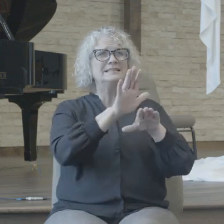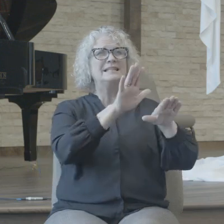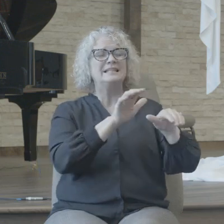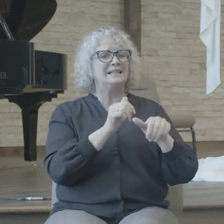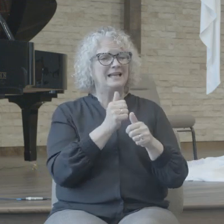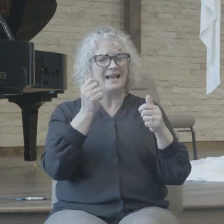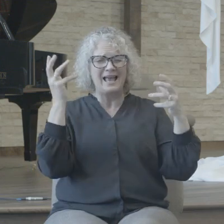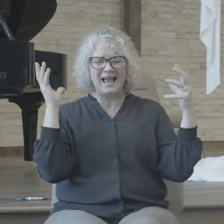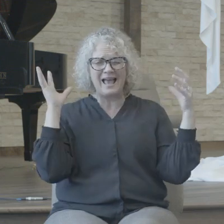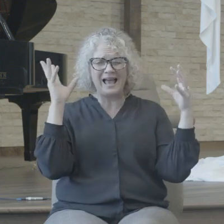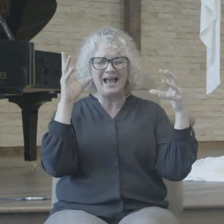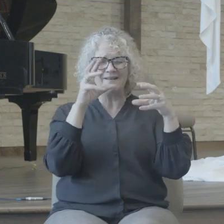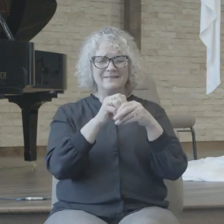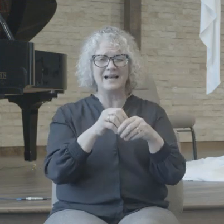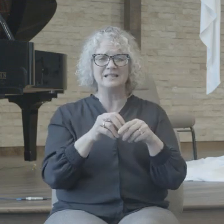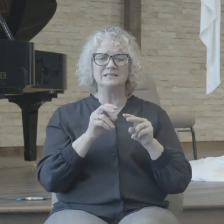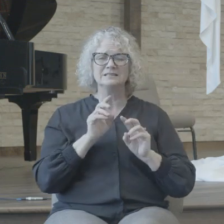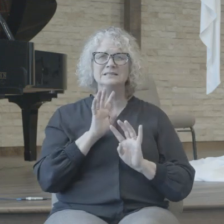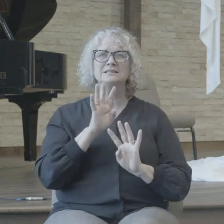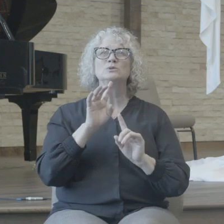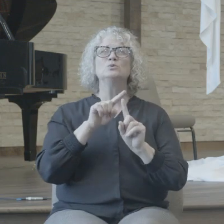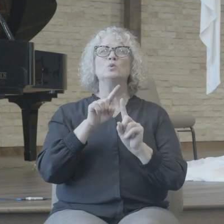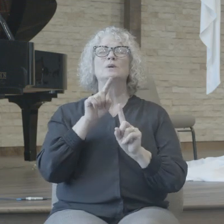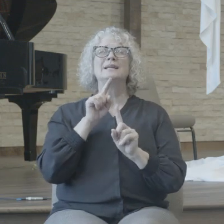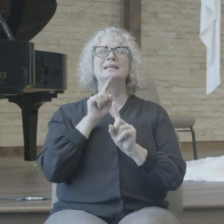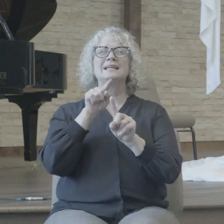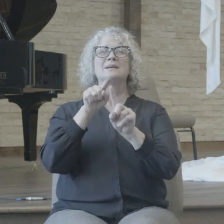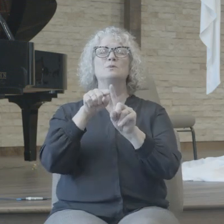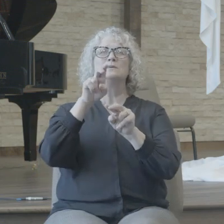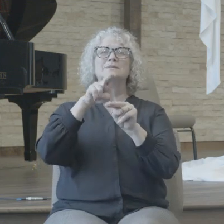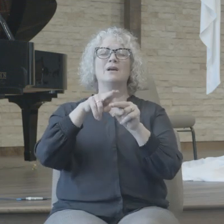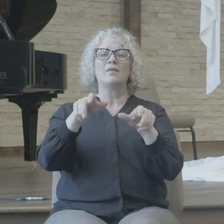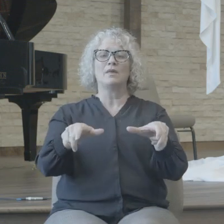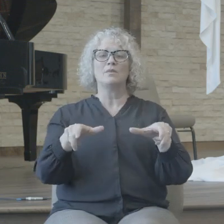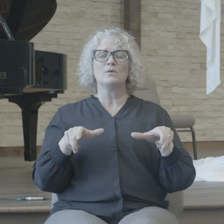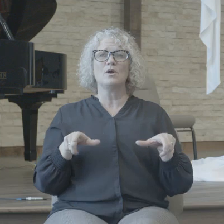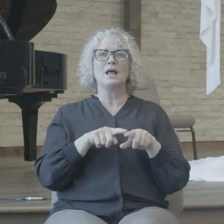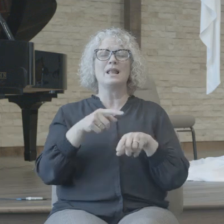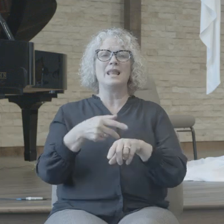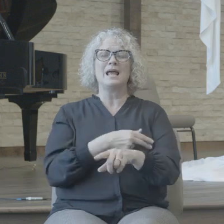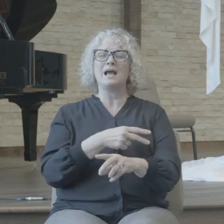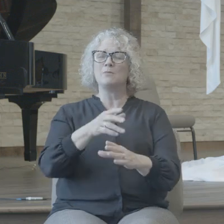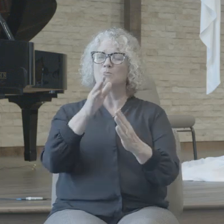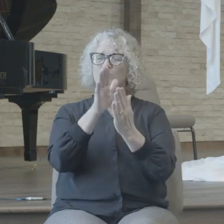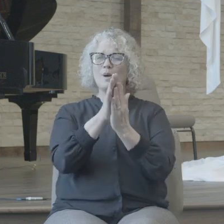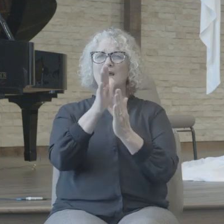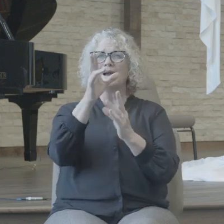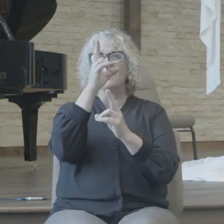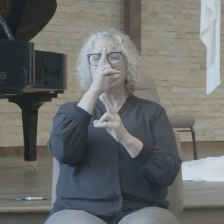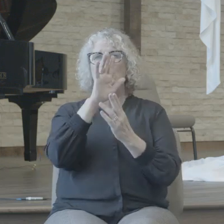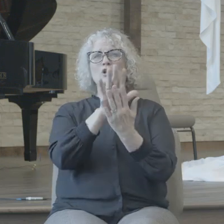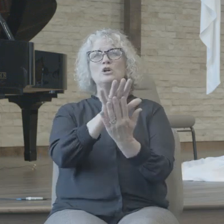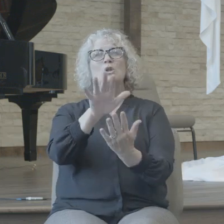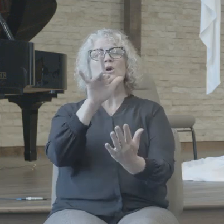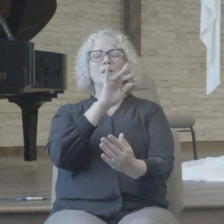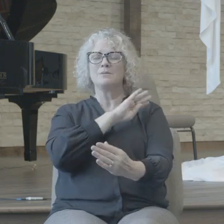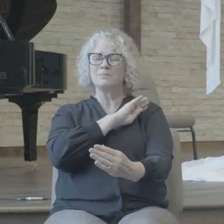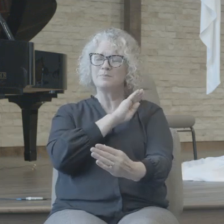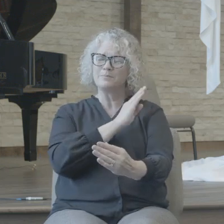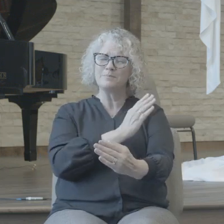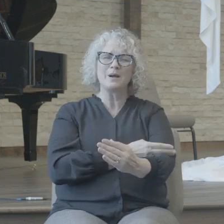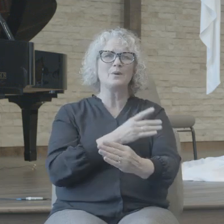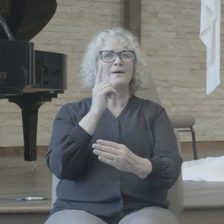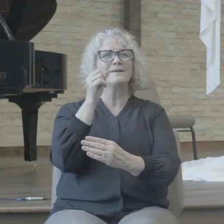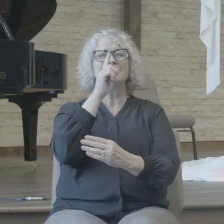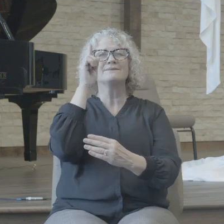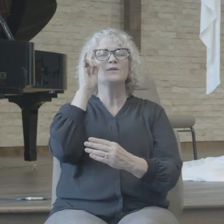saying, "To him who sits on the throne and to the Lamb be praise and honor and glory and power forever